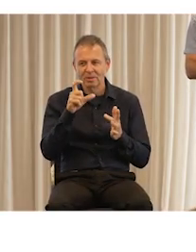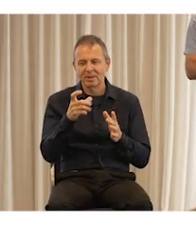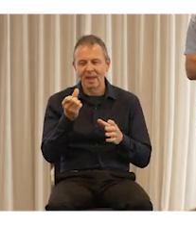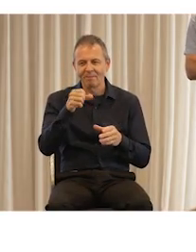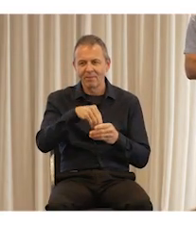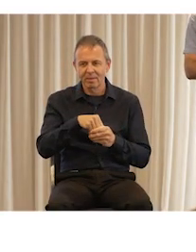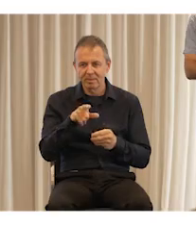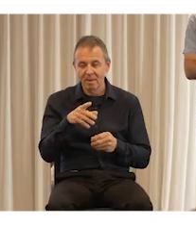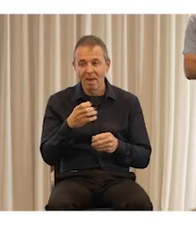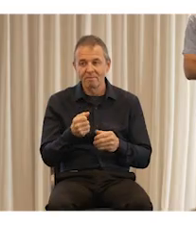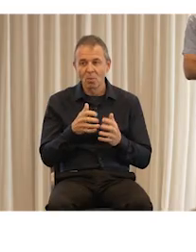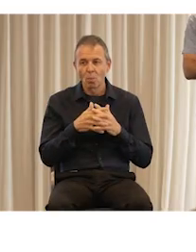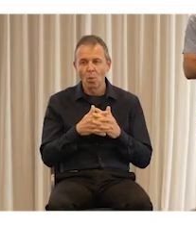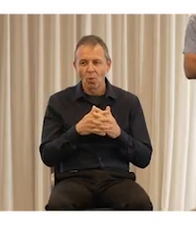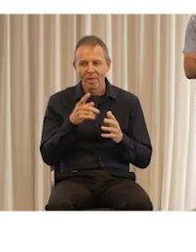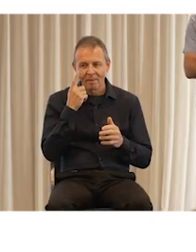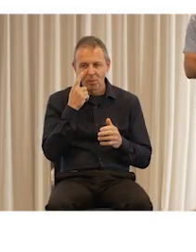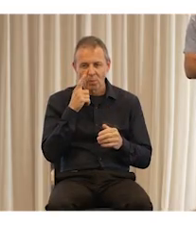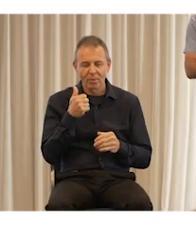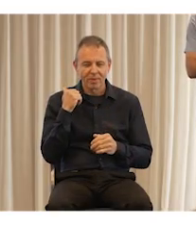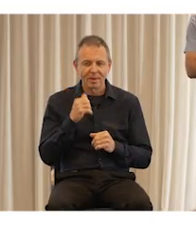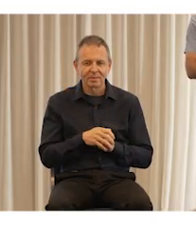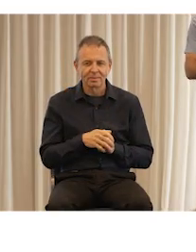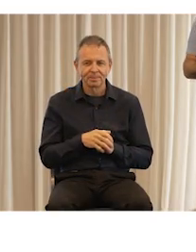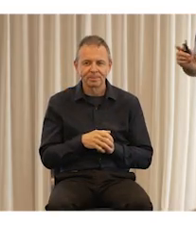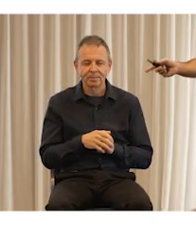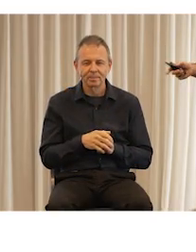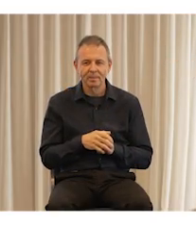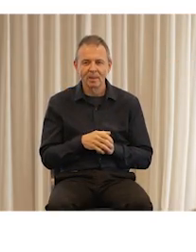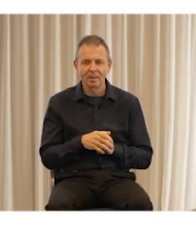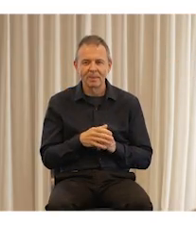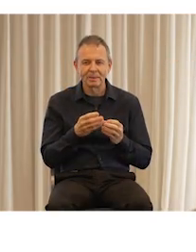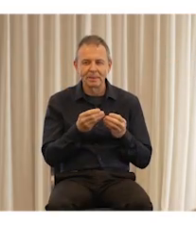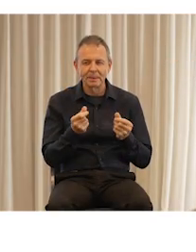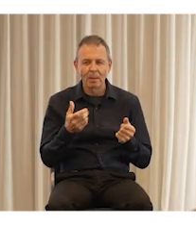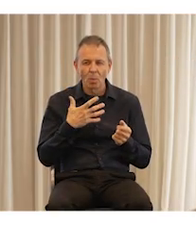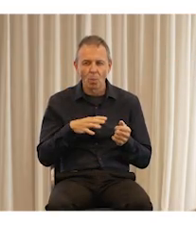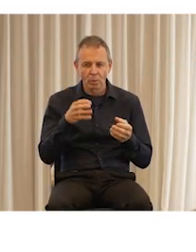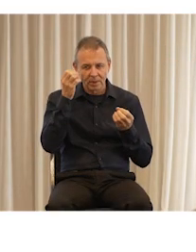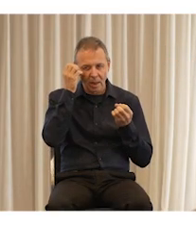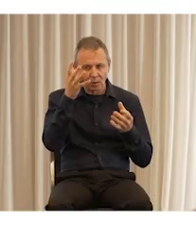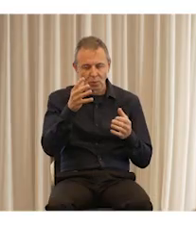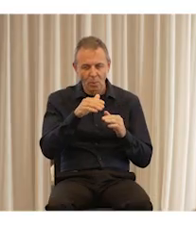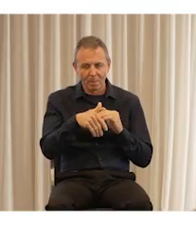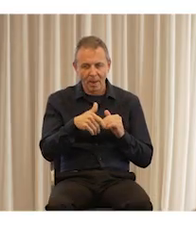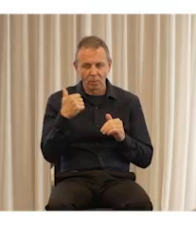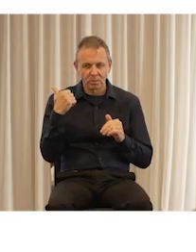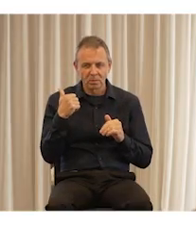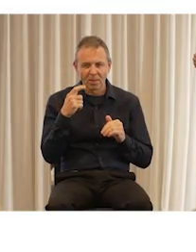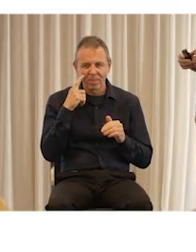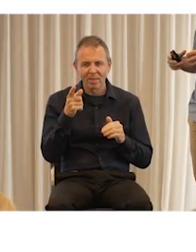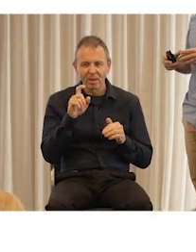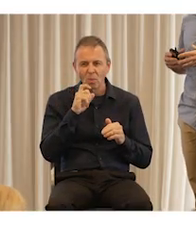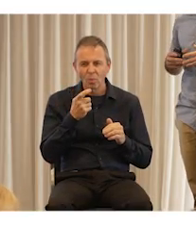you haven't checked that out, it's a really worthwhile resource. But some of the ones I wanted to highlight that might be really relevant